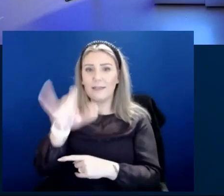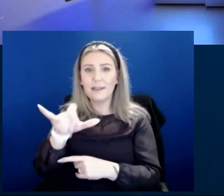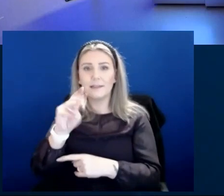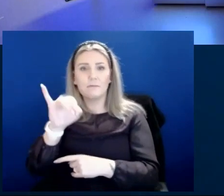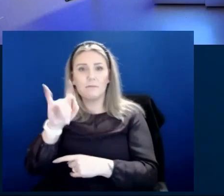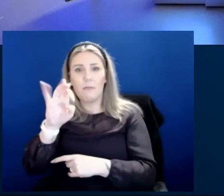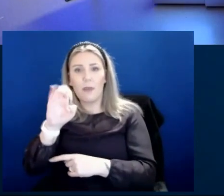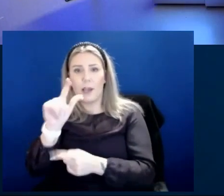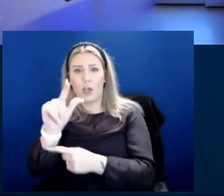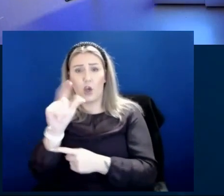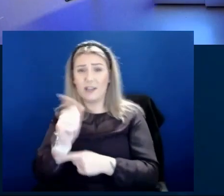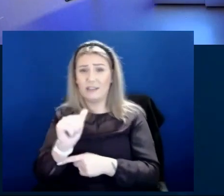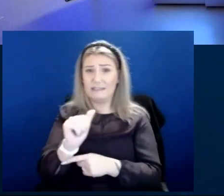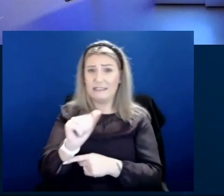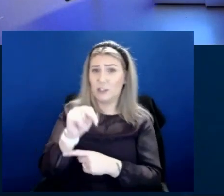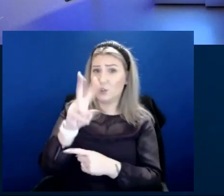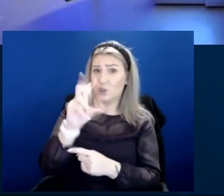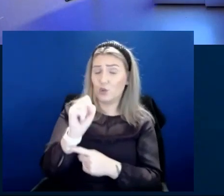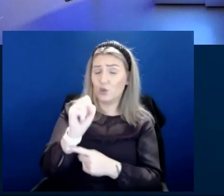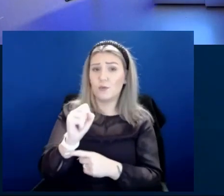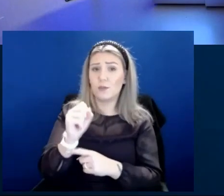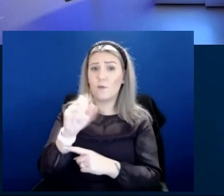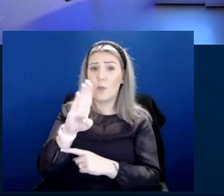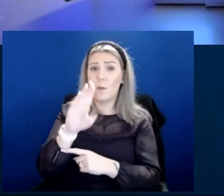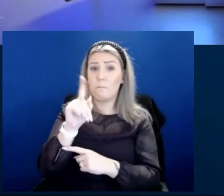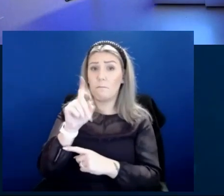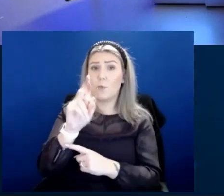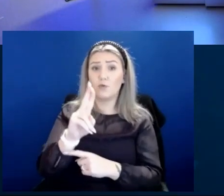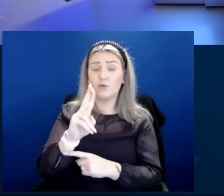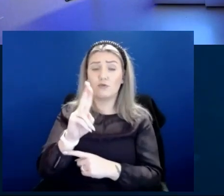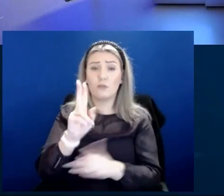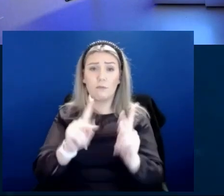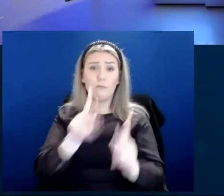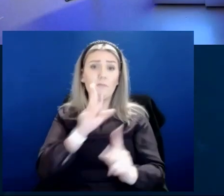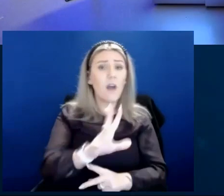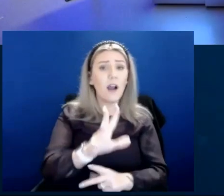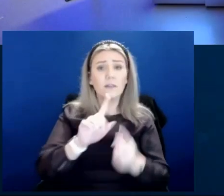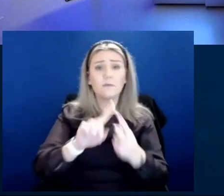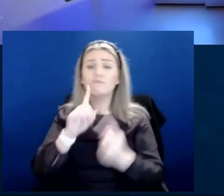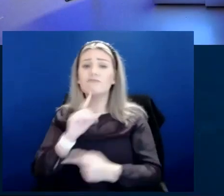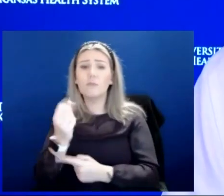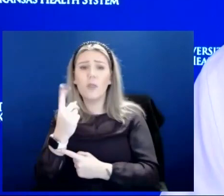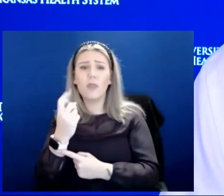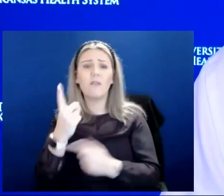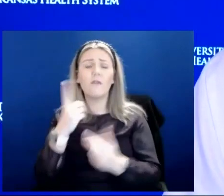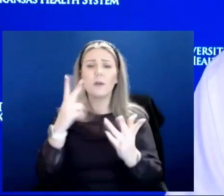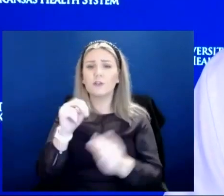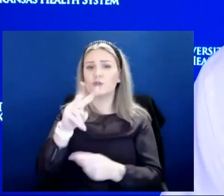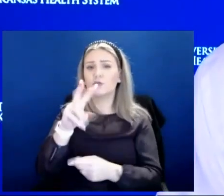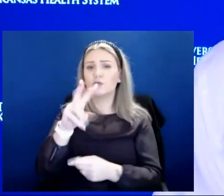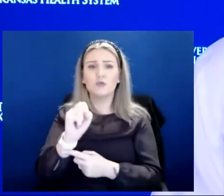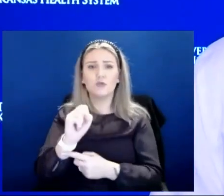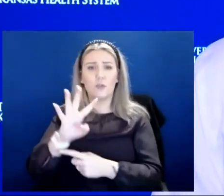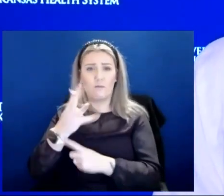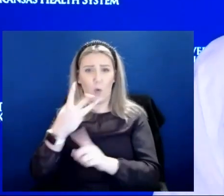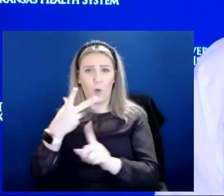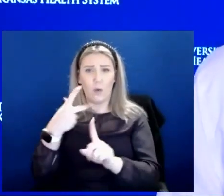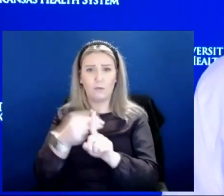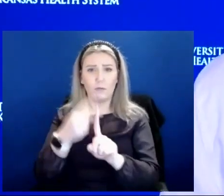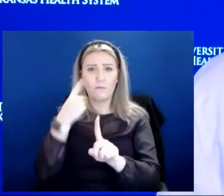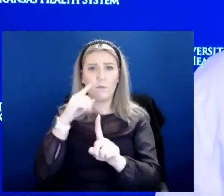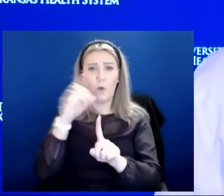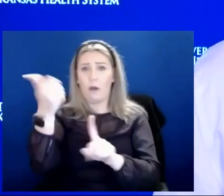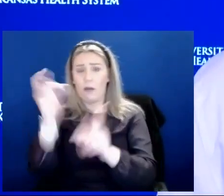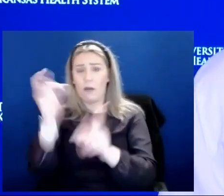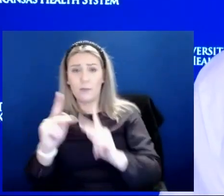for those 5 to 11, and what's the news on a 4th shot for everyone else? Yeah, so for the boosters, we touched on this